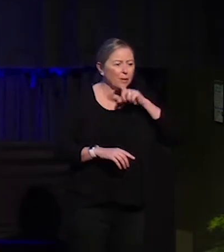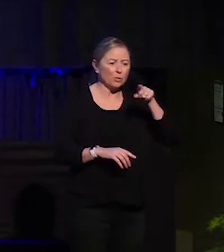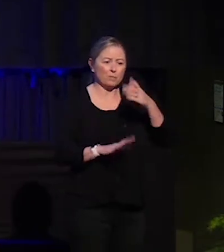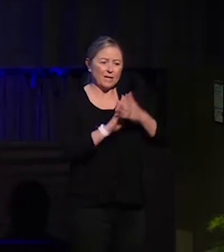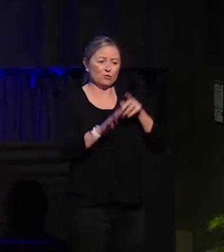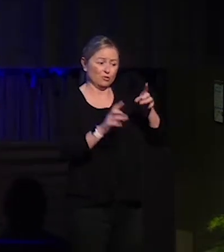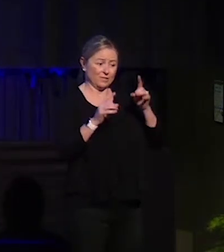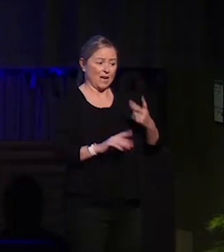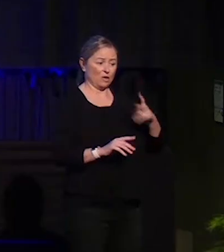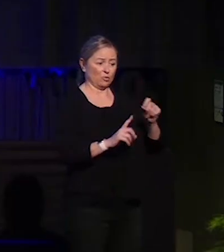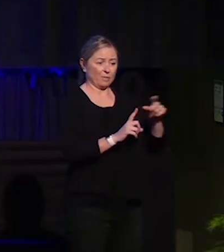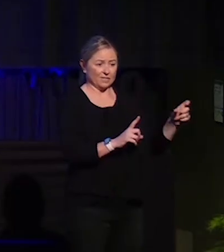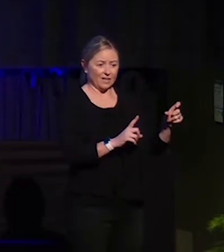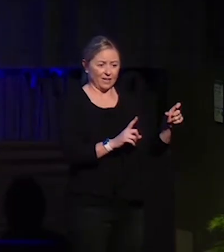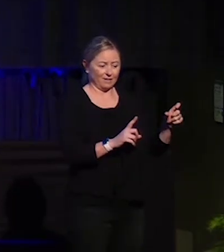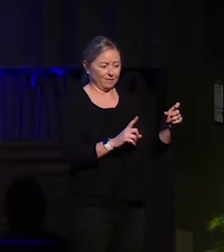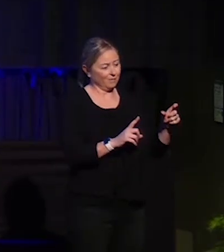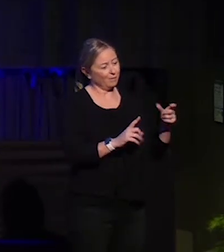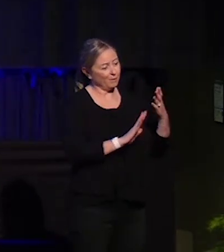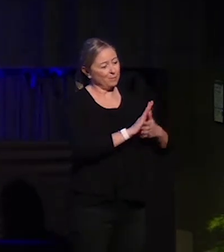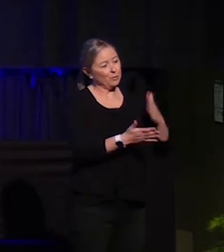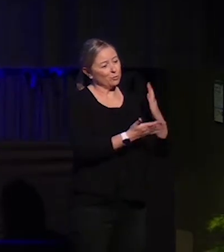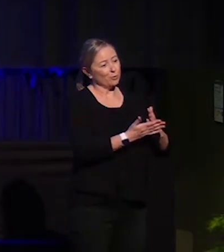20%, you're doing it for everybody.